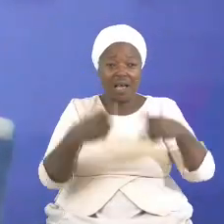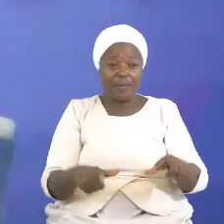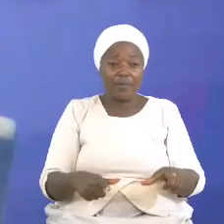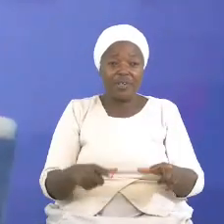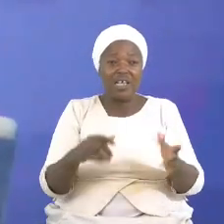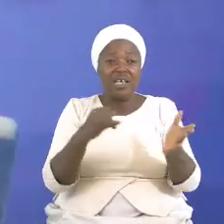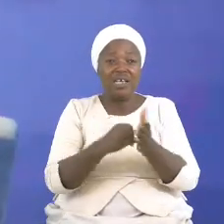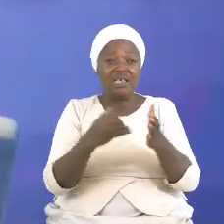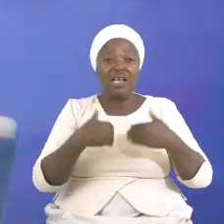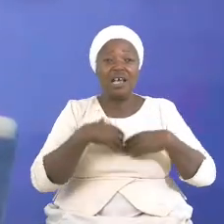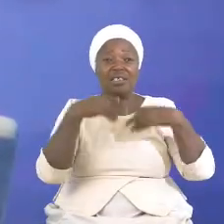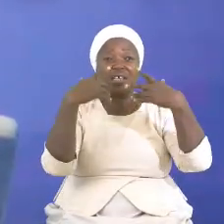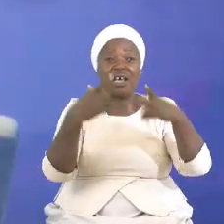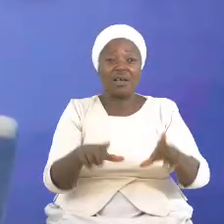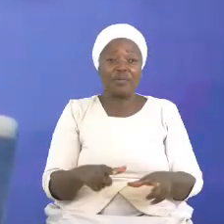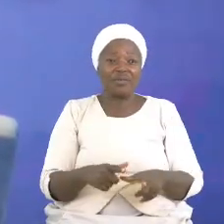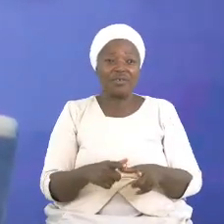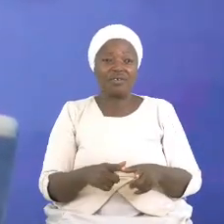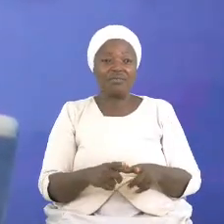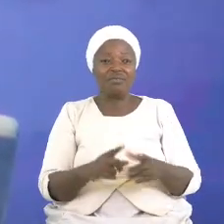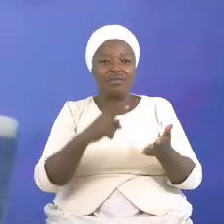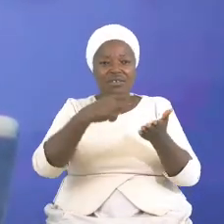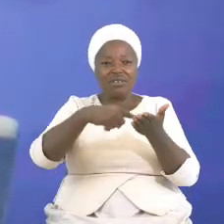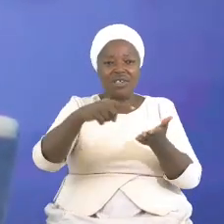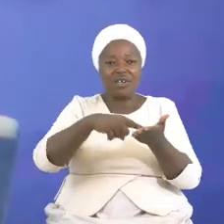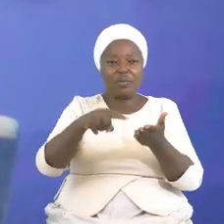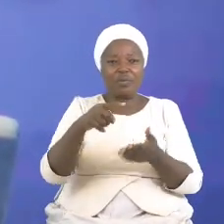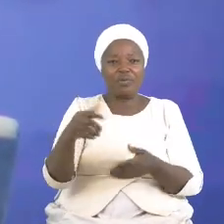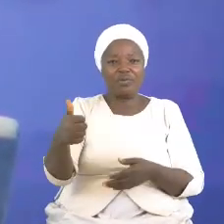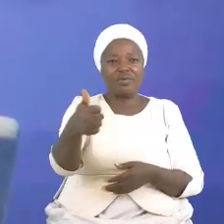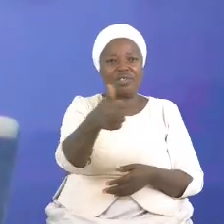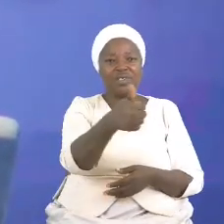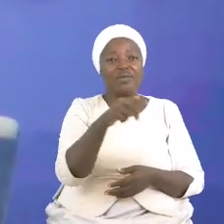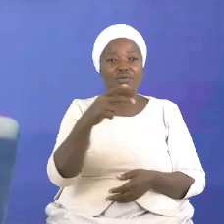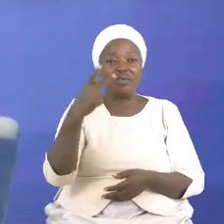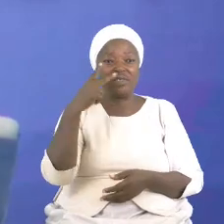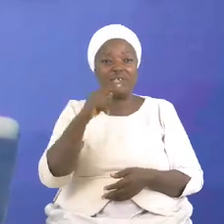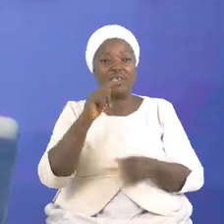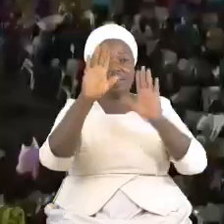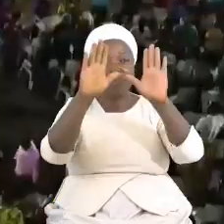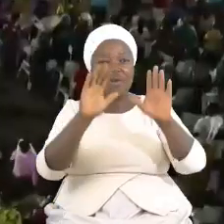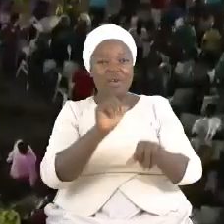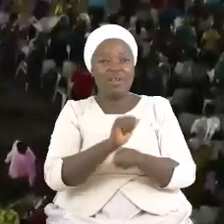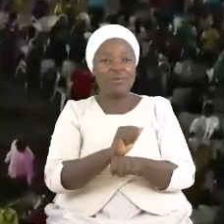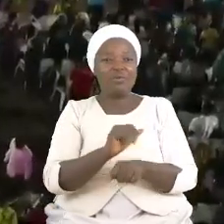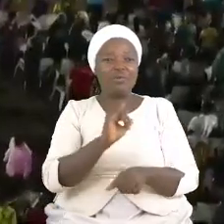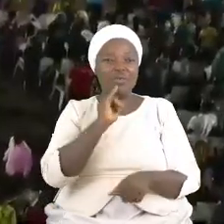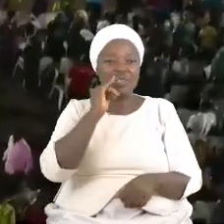done. Check up yourself. You see the miracle is there.